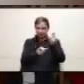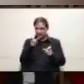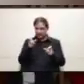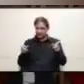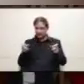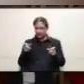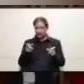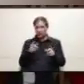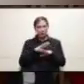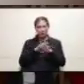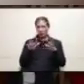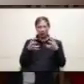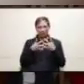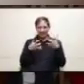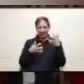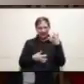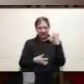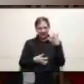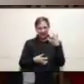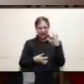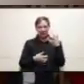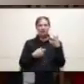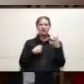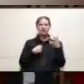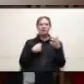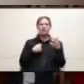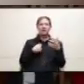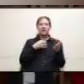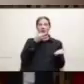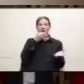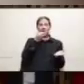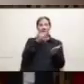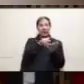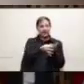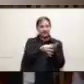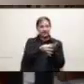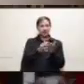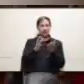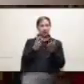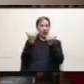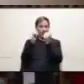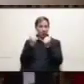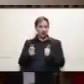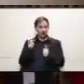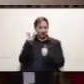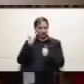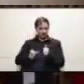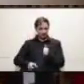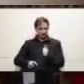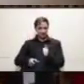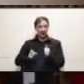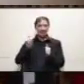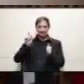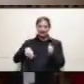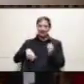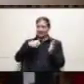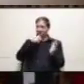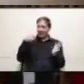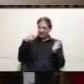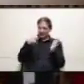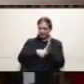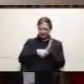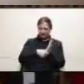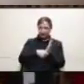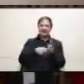this non-compliance, and we have made recommendations to the accounting officer to write letters as